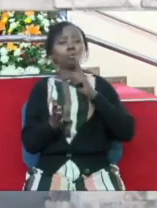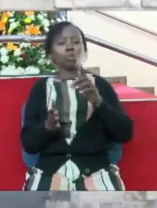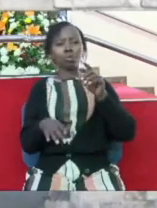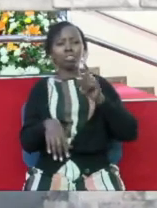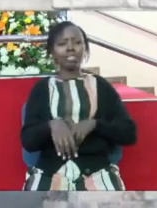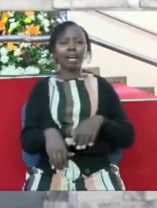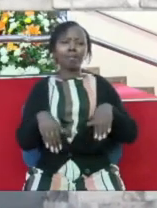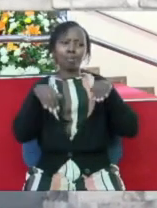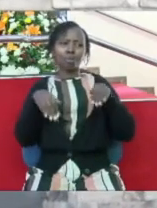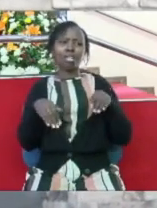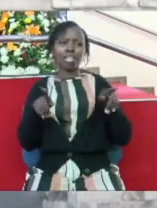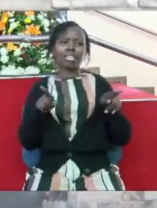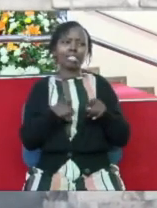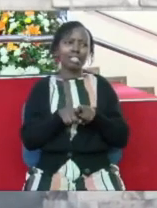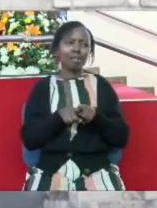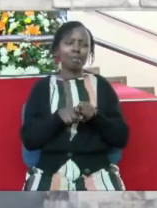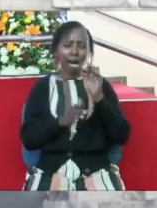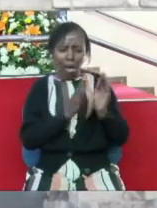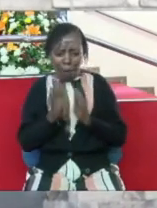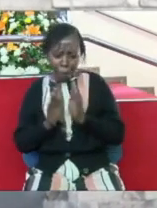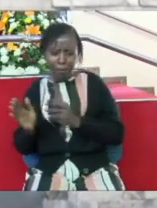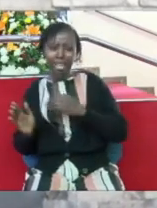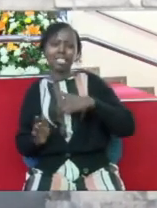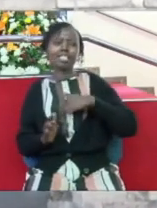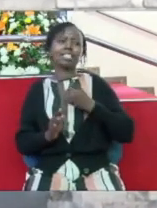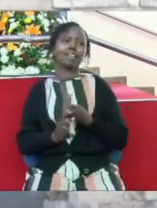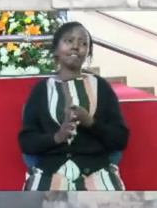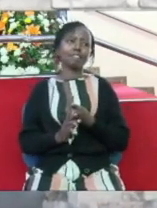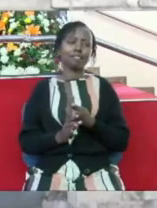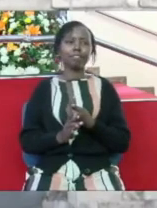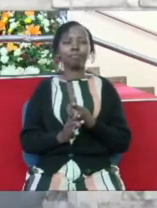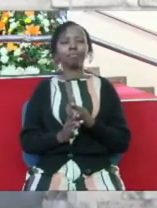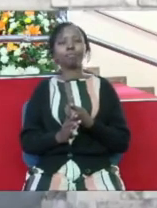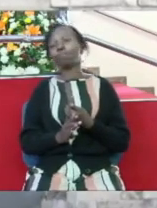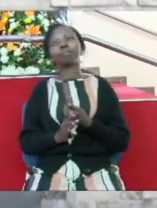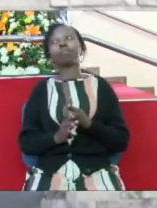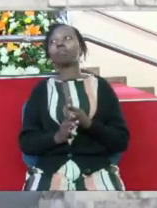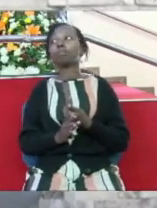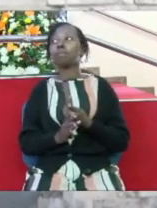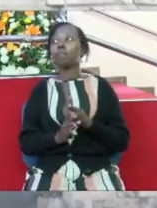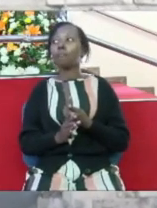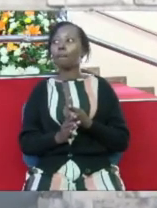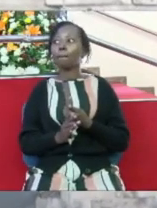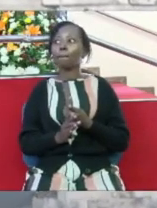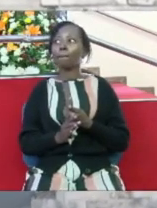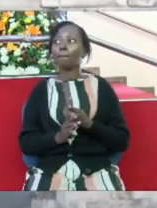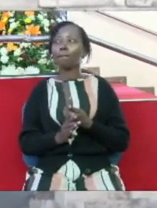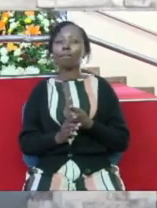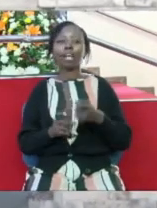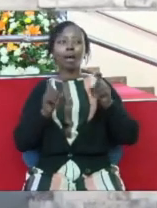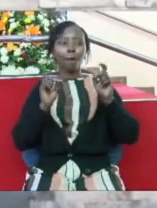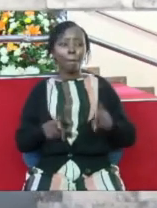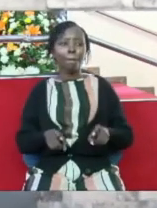we put our houses in order, tunapojiandaa na kuweka makao yetu katika na hali nzuri, there is a manner in which we need to live.